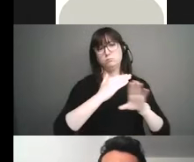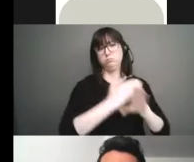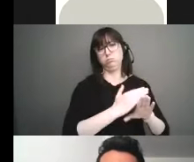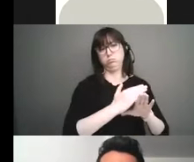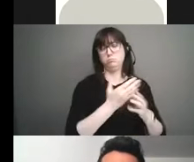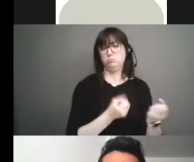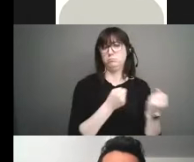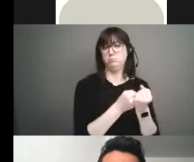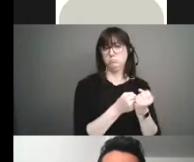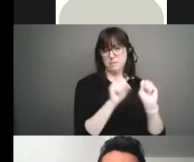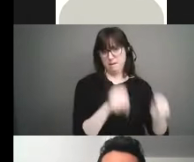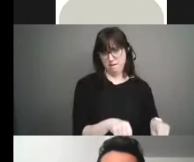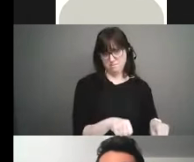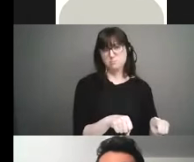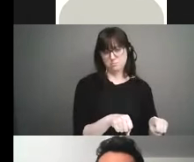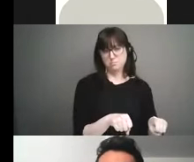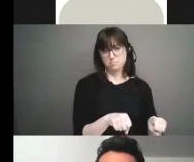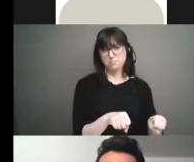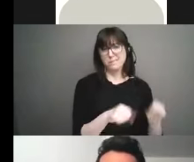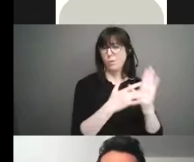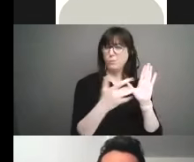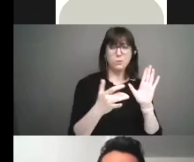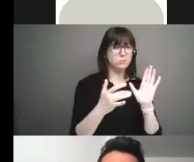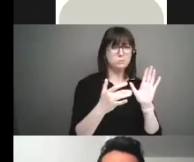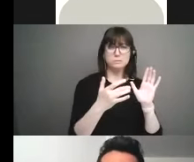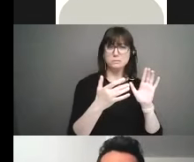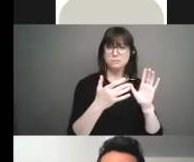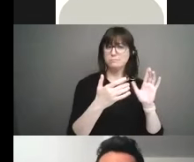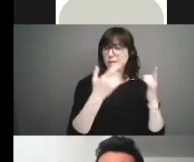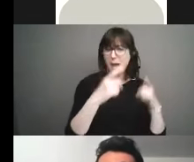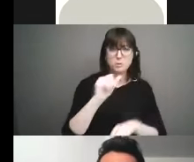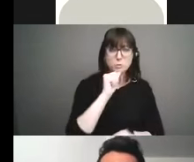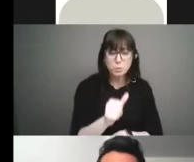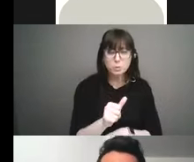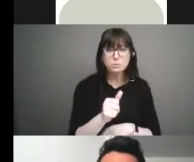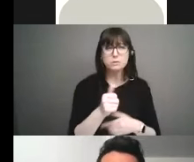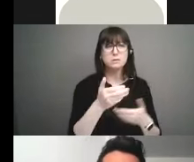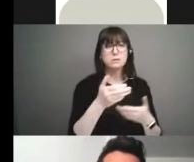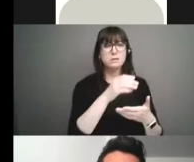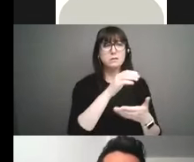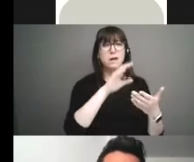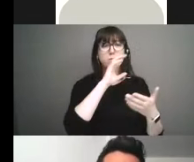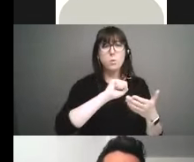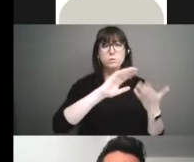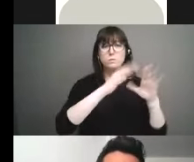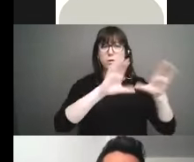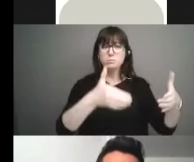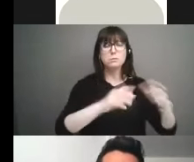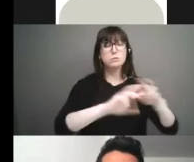in place so that abuse does not take place and that our elder population is properly